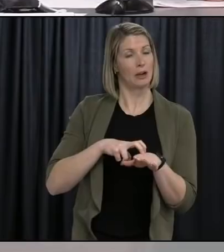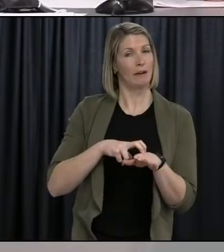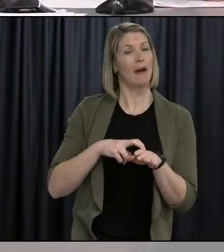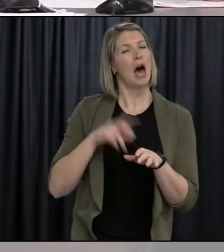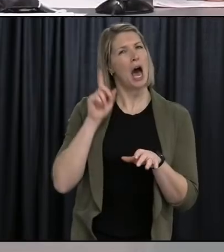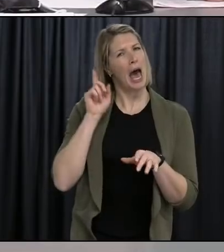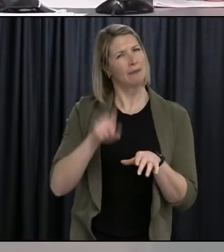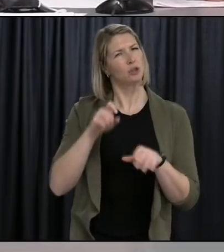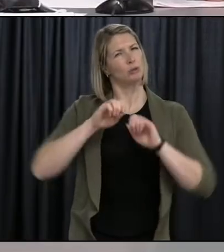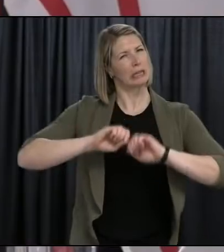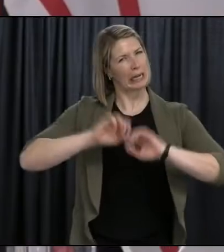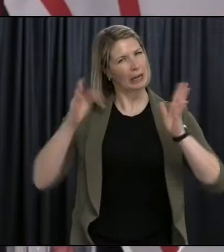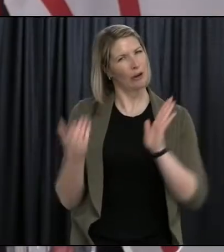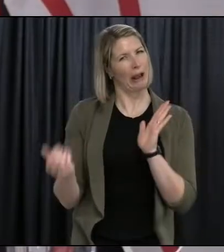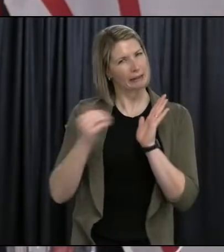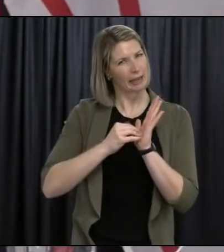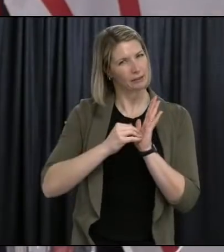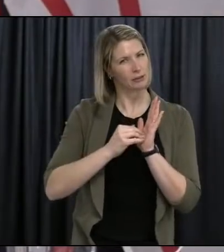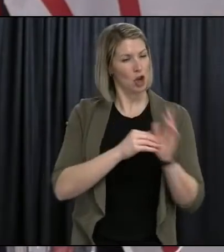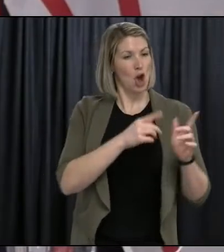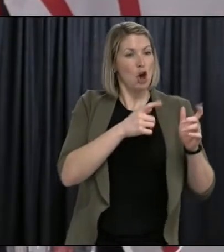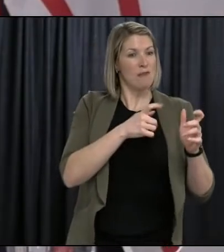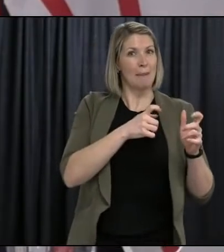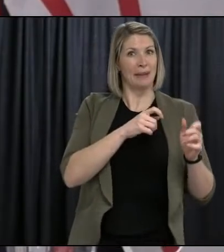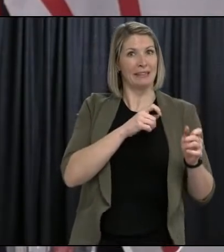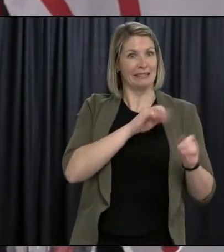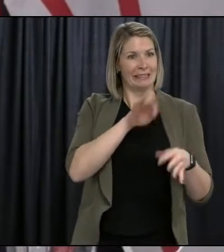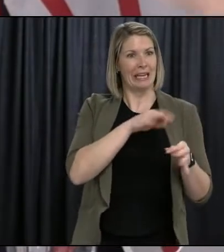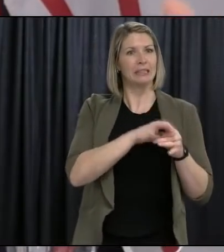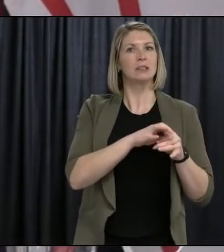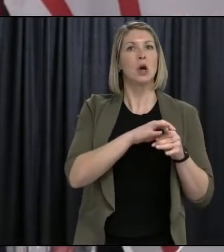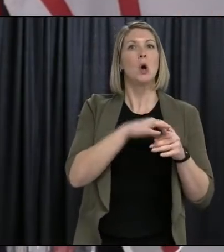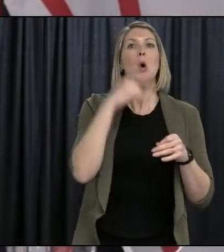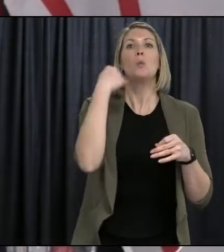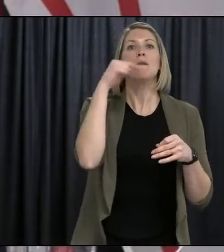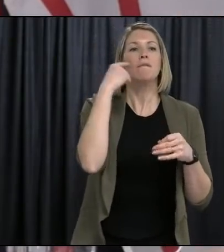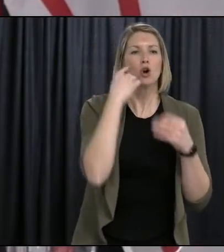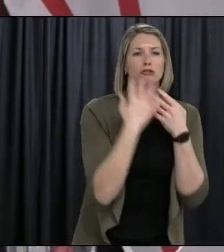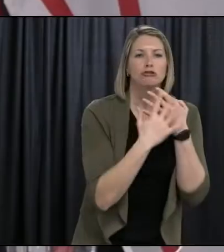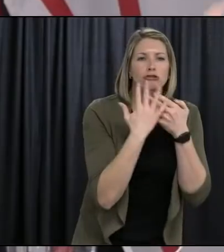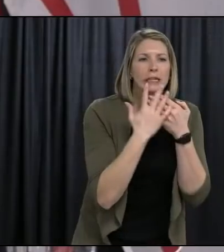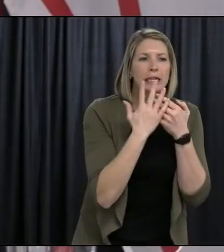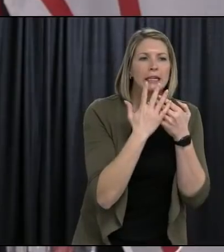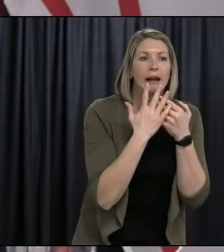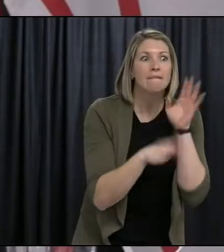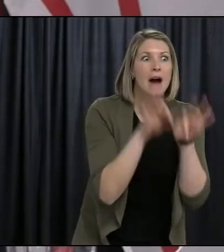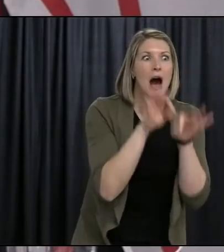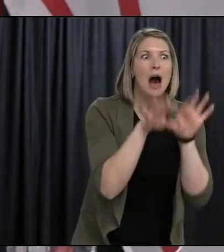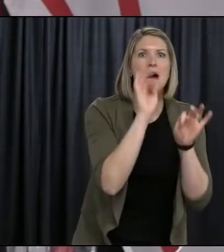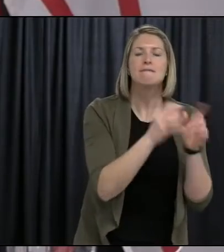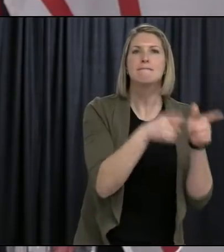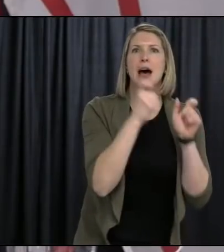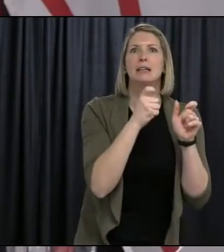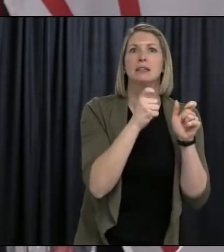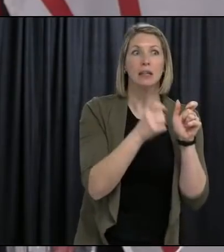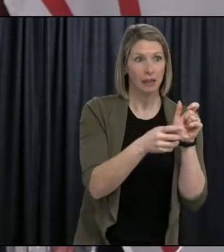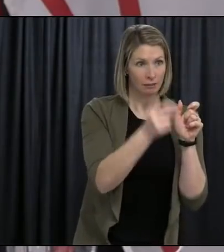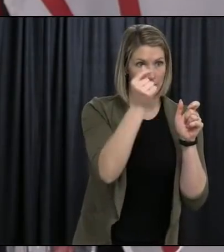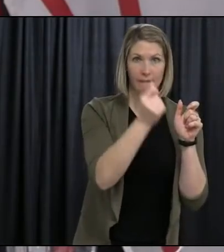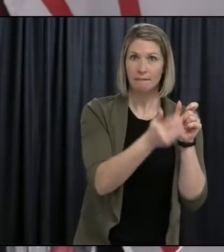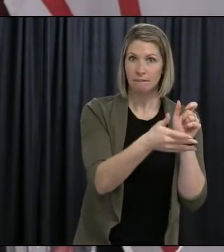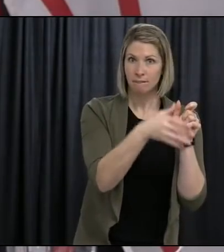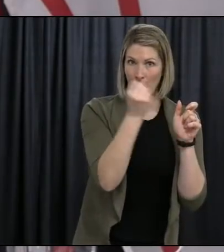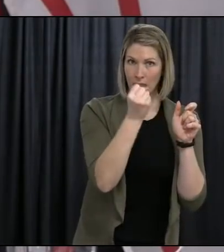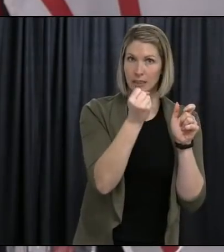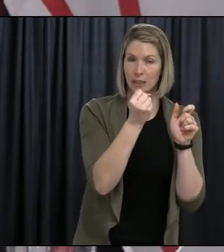a screen, and if that is positive, then it allows the contact tracers and the people of public health to immediately, within an